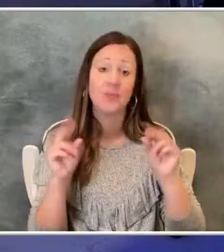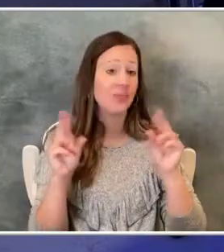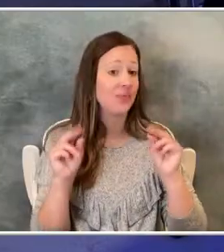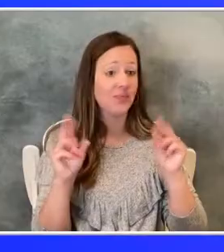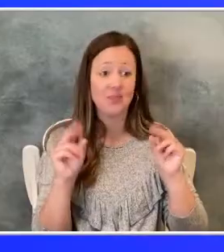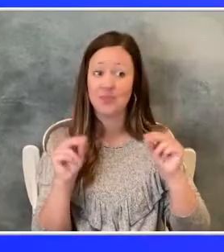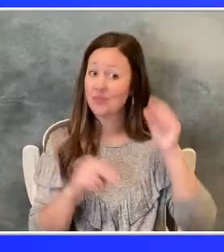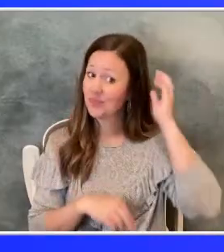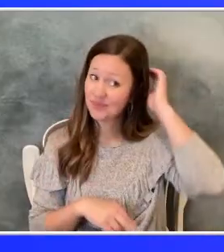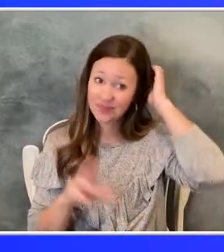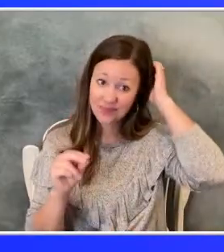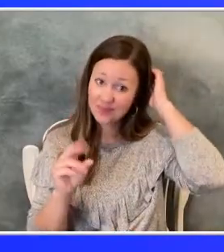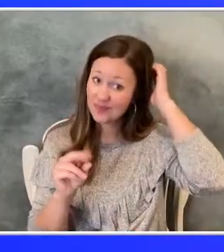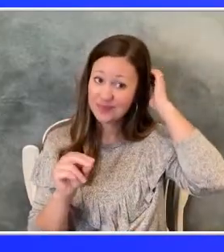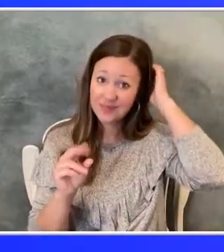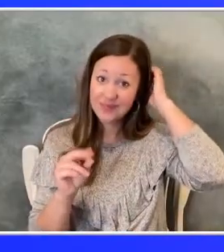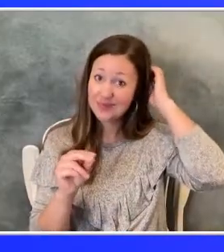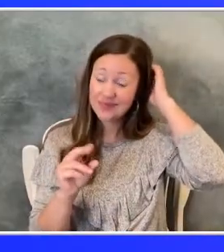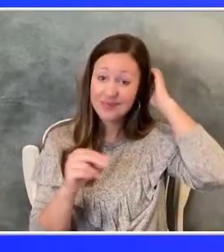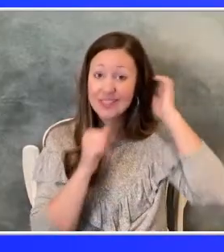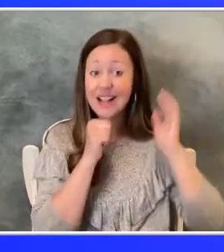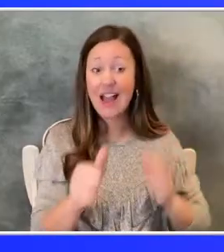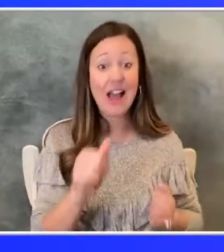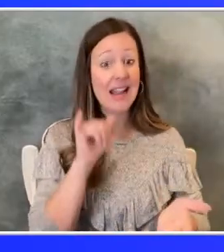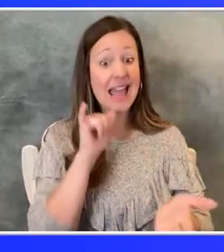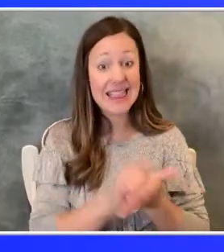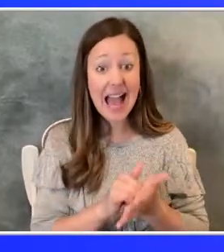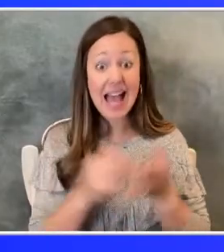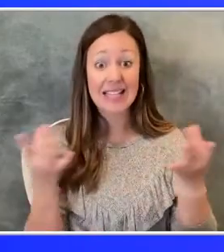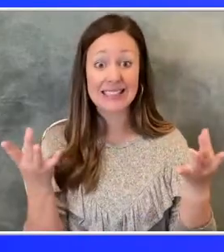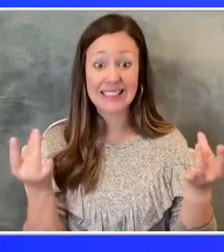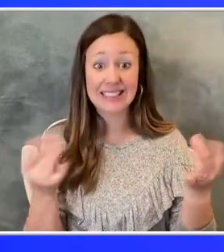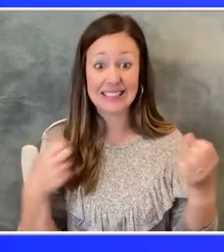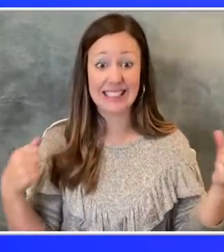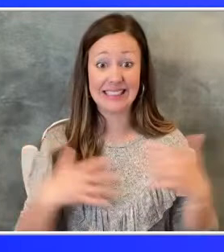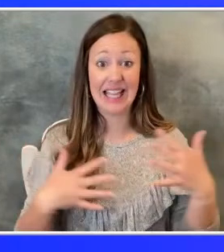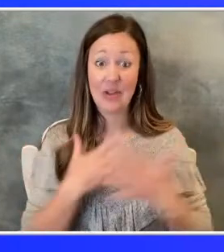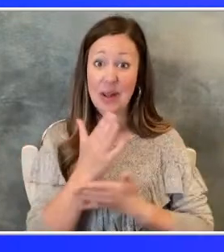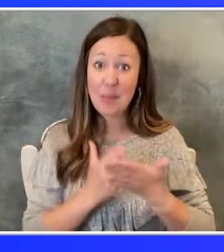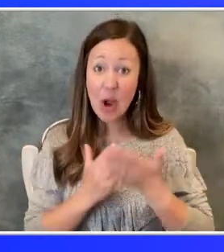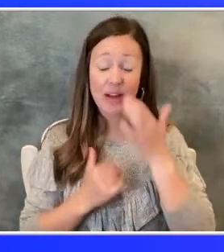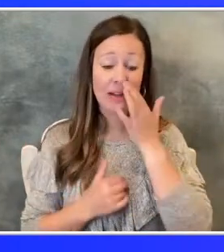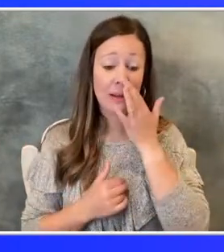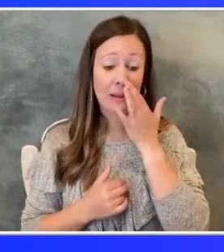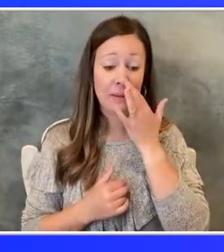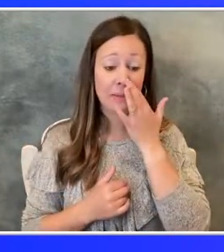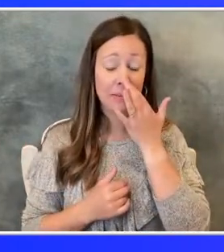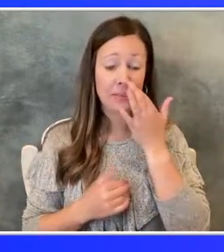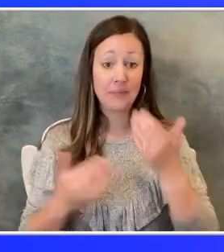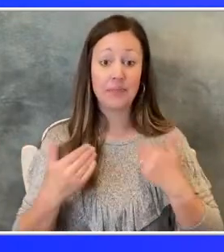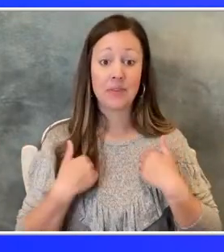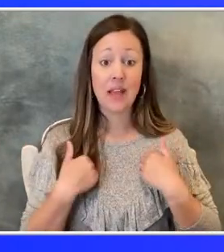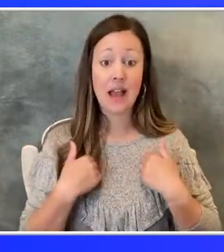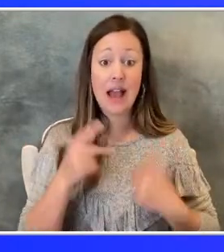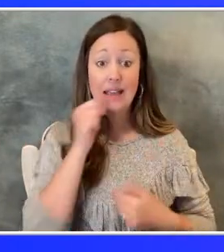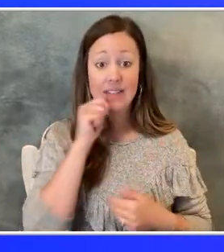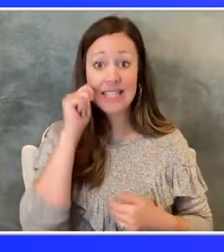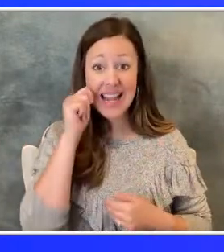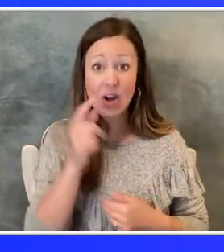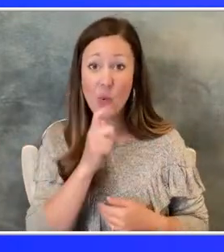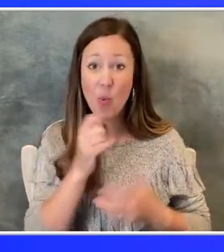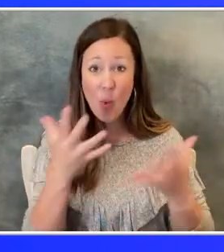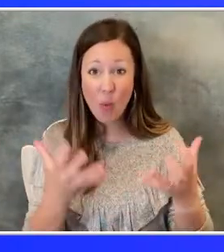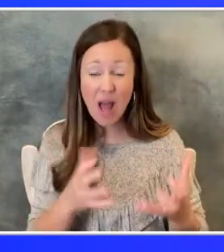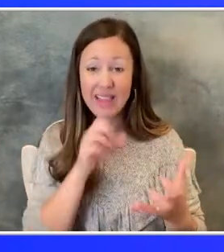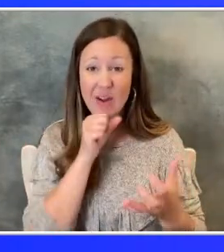absolutely not, and that's the scary tough. part. I have a teenager who wants her orange bumps gone, but doesn't